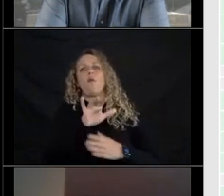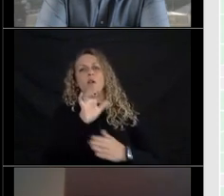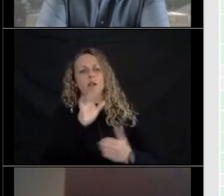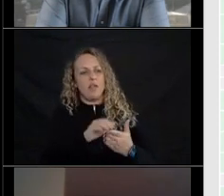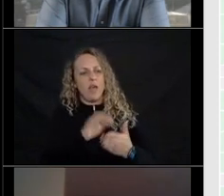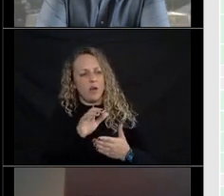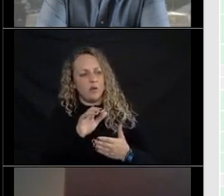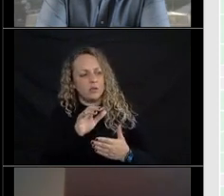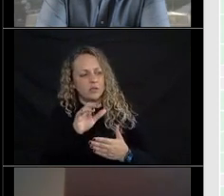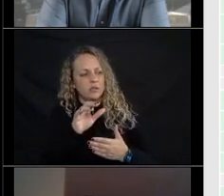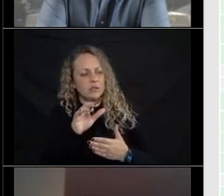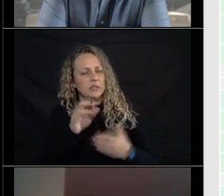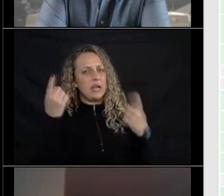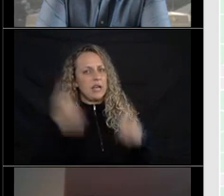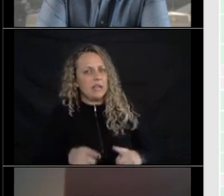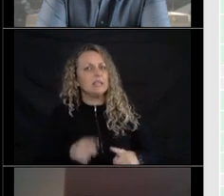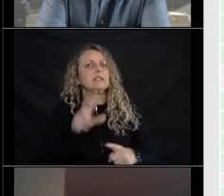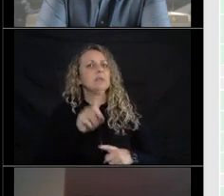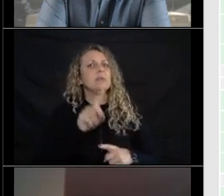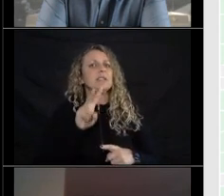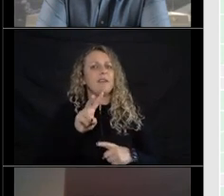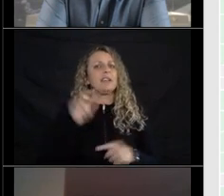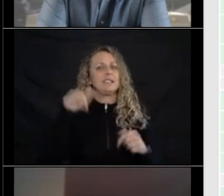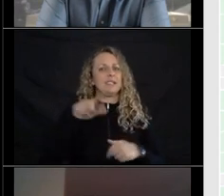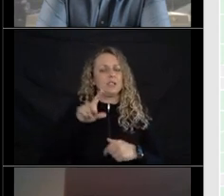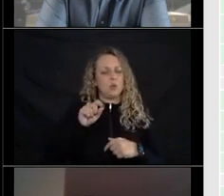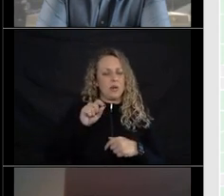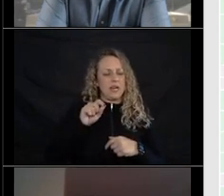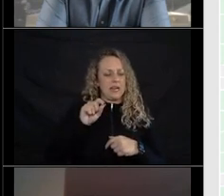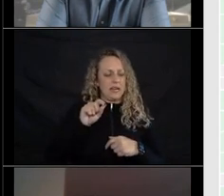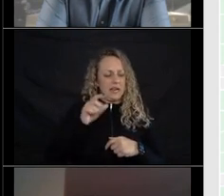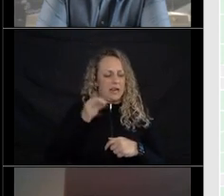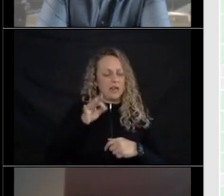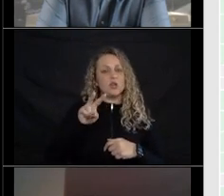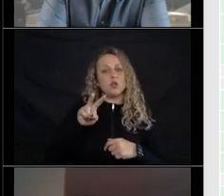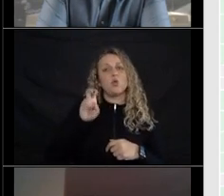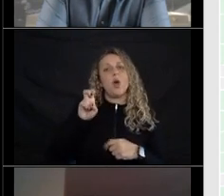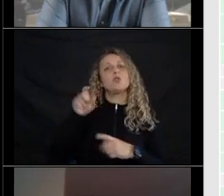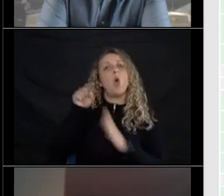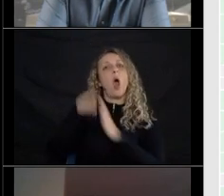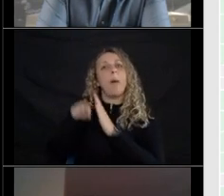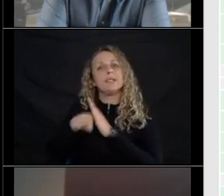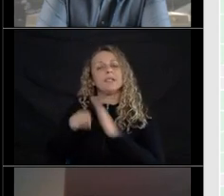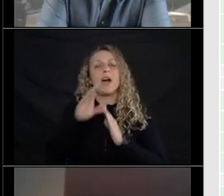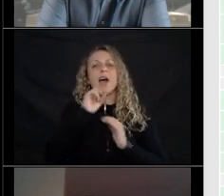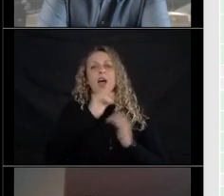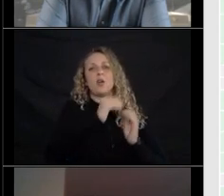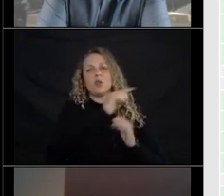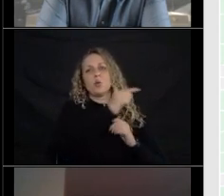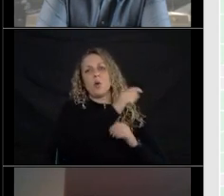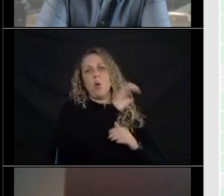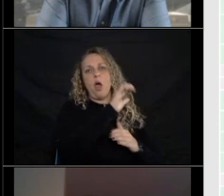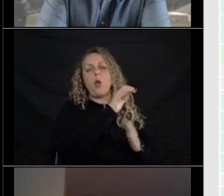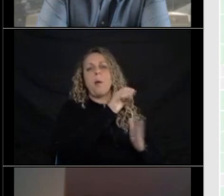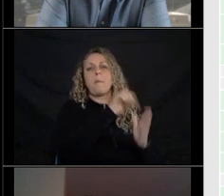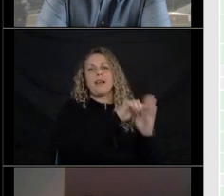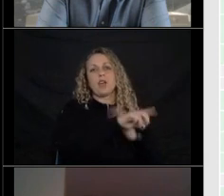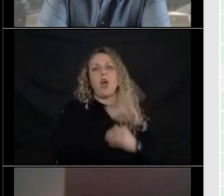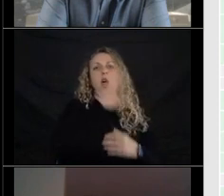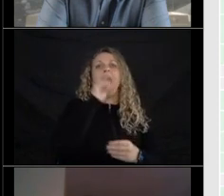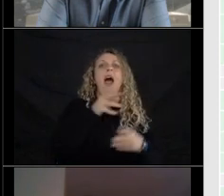105,298 incidences of domestic violence in 2019, including 200 homicides and 21 manslaughters that resulted in the death of 37